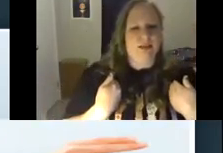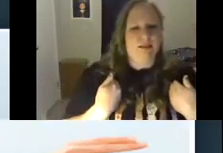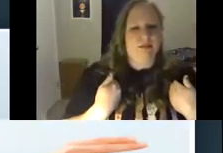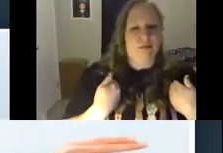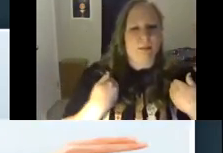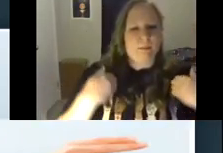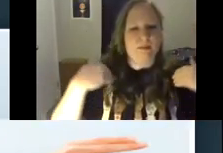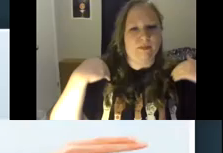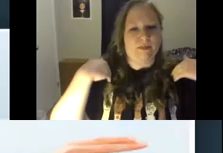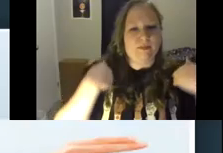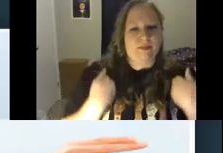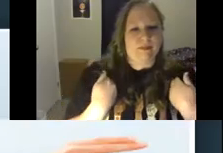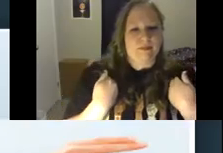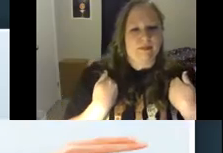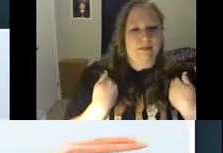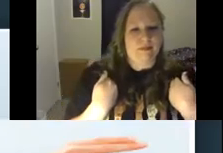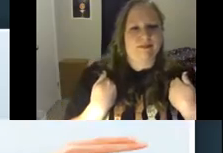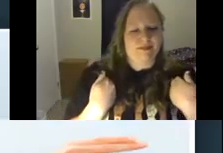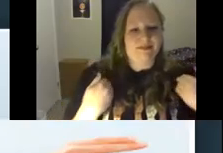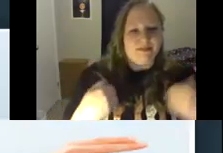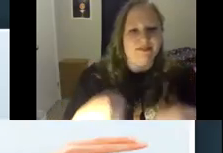tired.